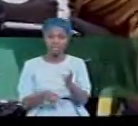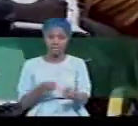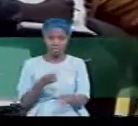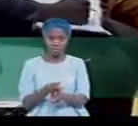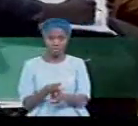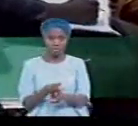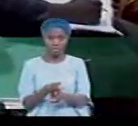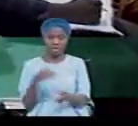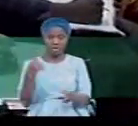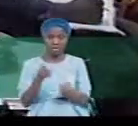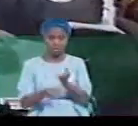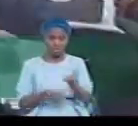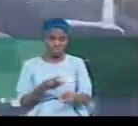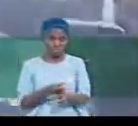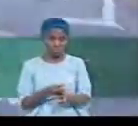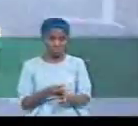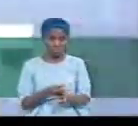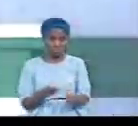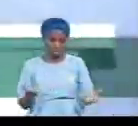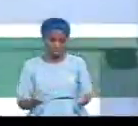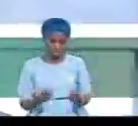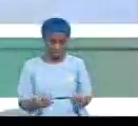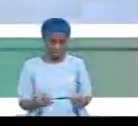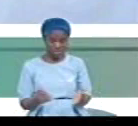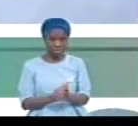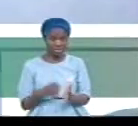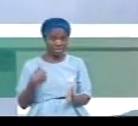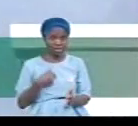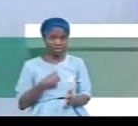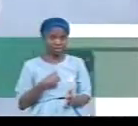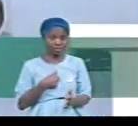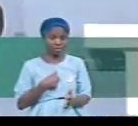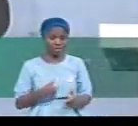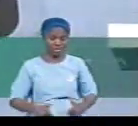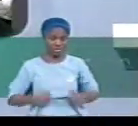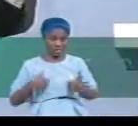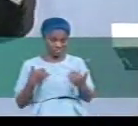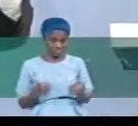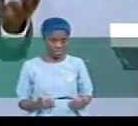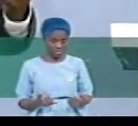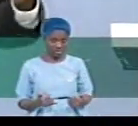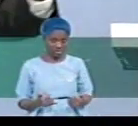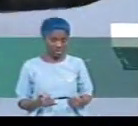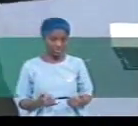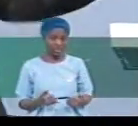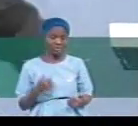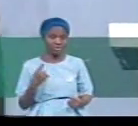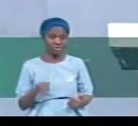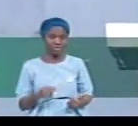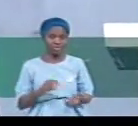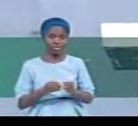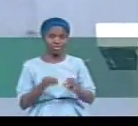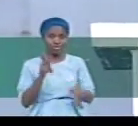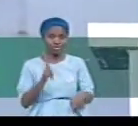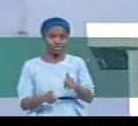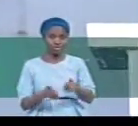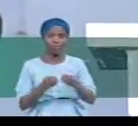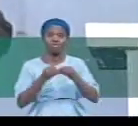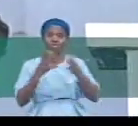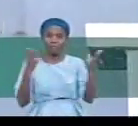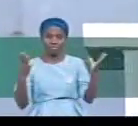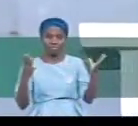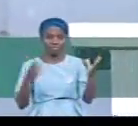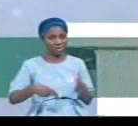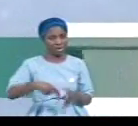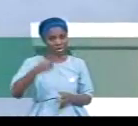the world in which we minister, the population is much, much higher.